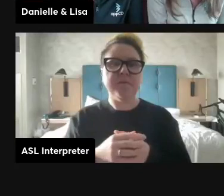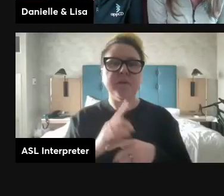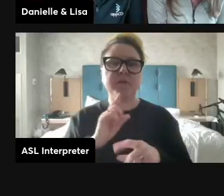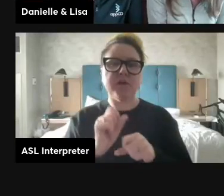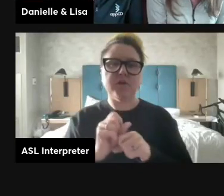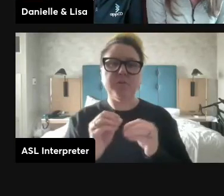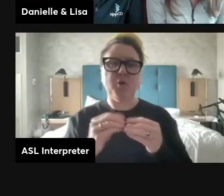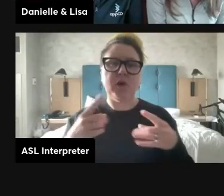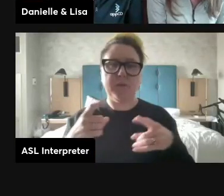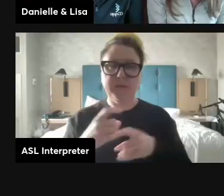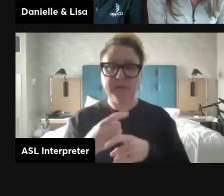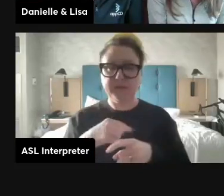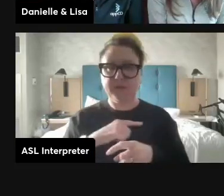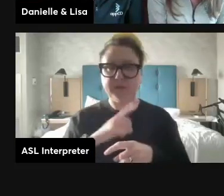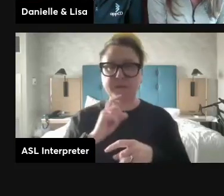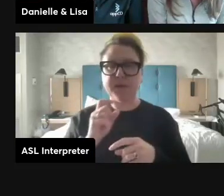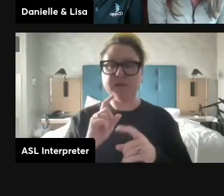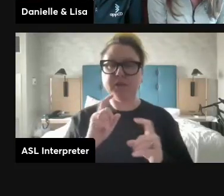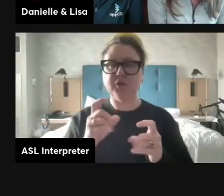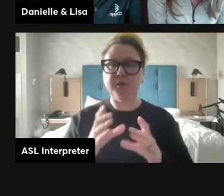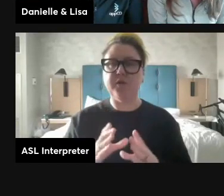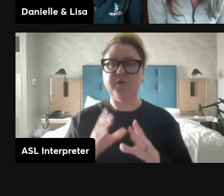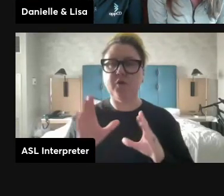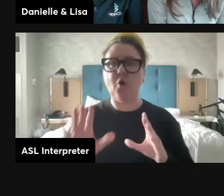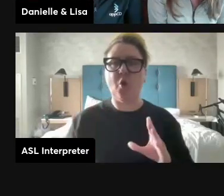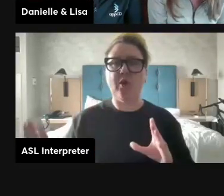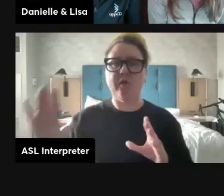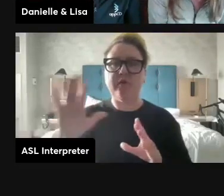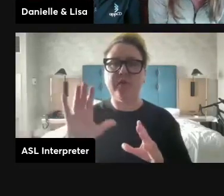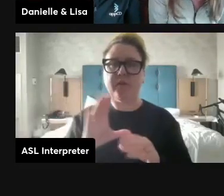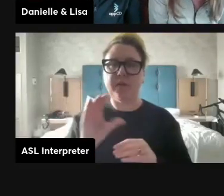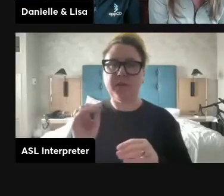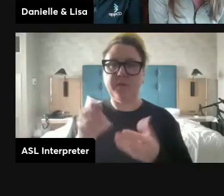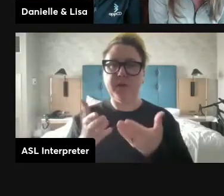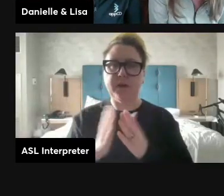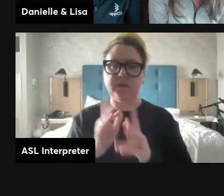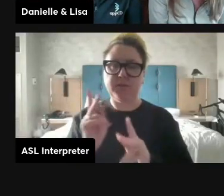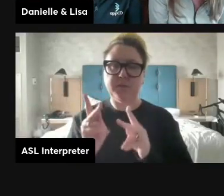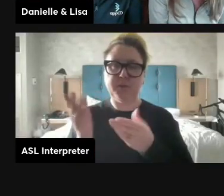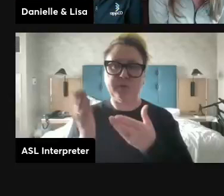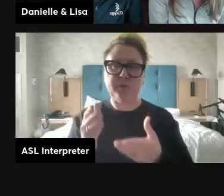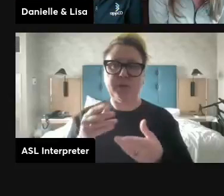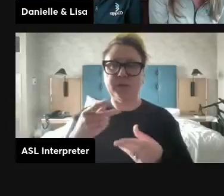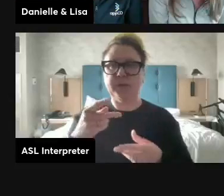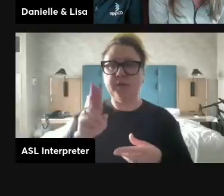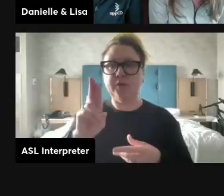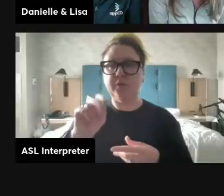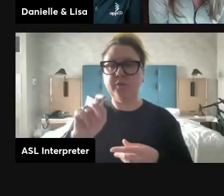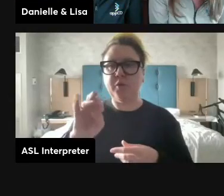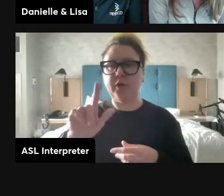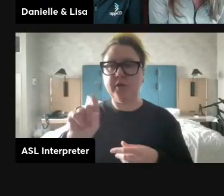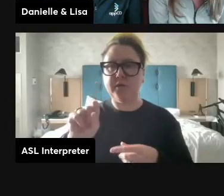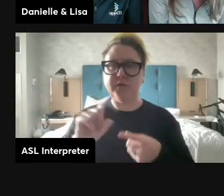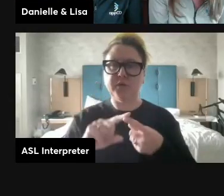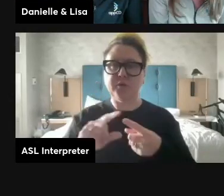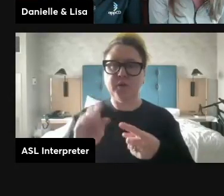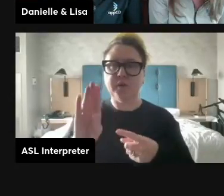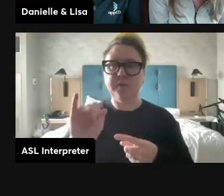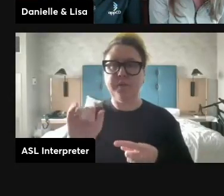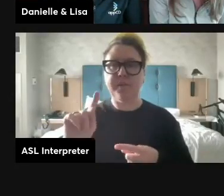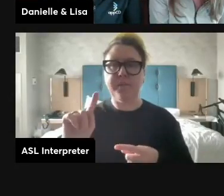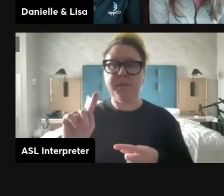us because contributors come from all over the company. We ask people to bring their portals into Backstage. But what we do is